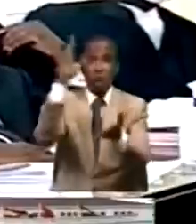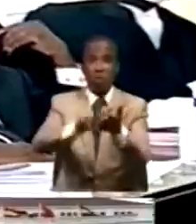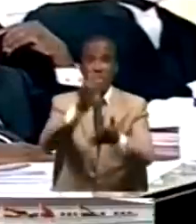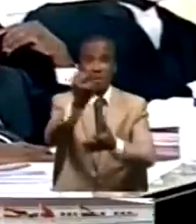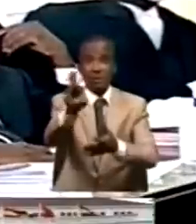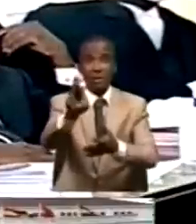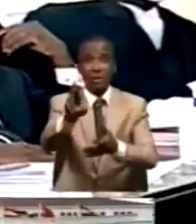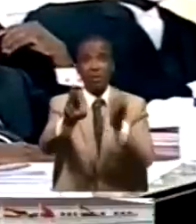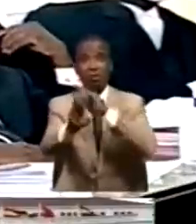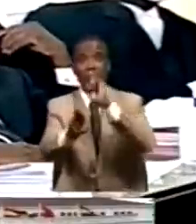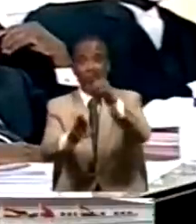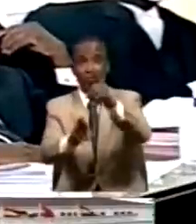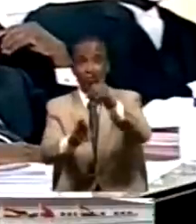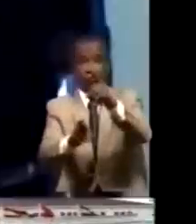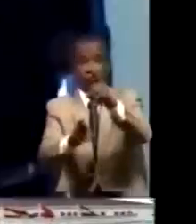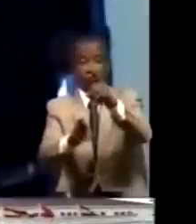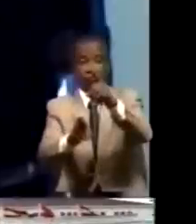that not so?